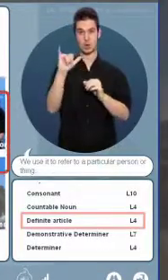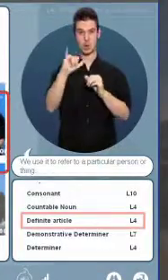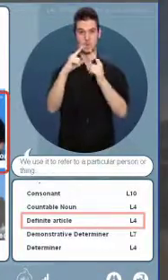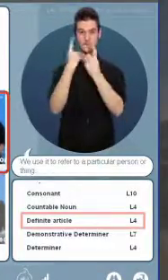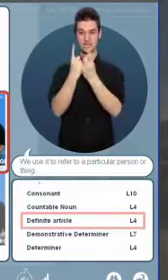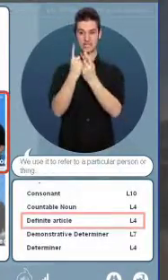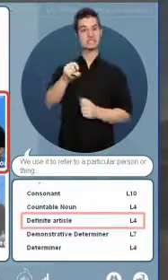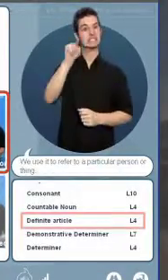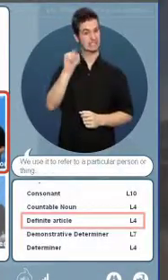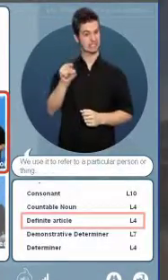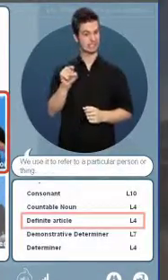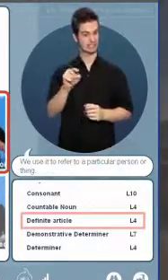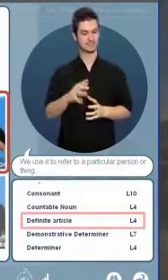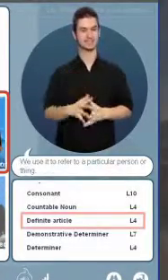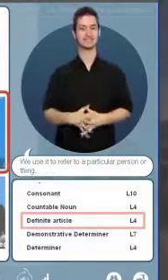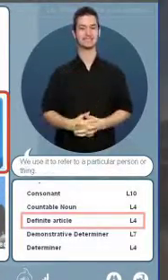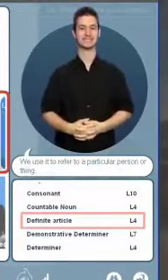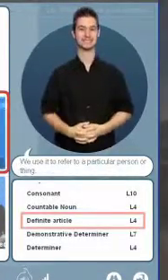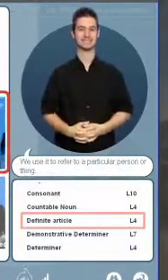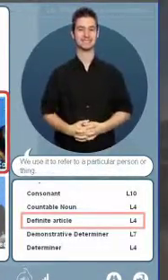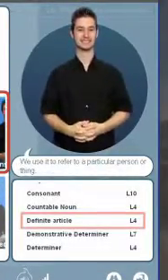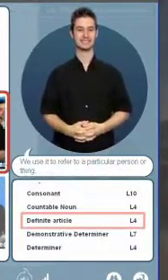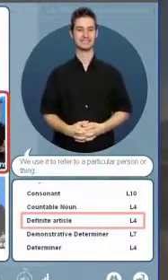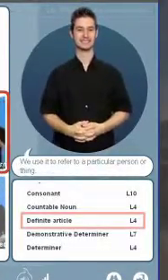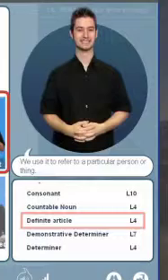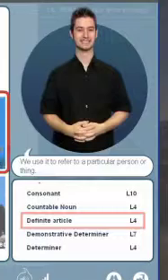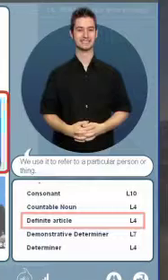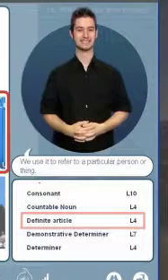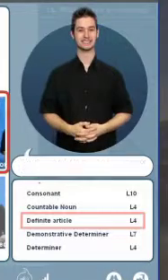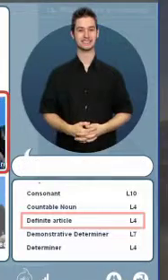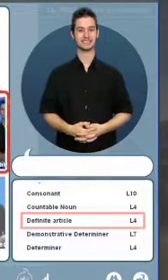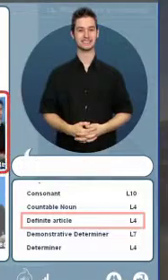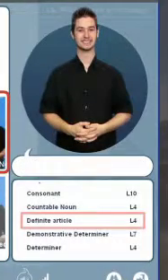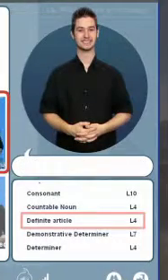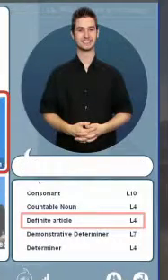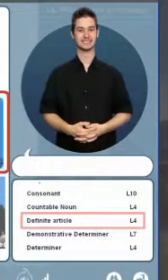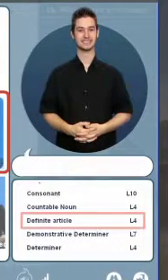We use it with nouns to refer to a particular person or thing.